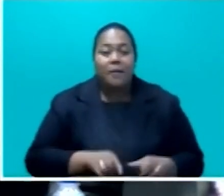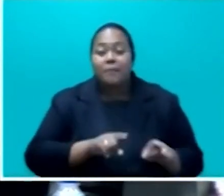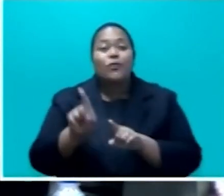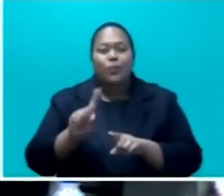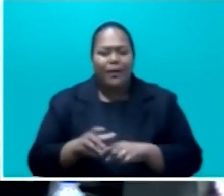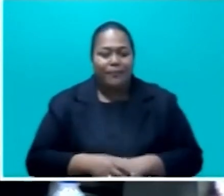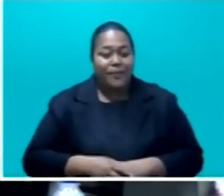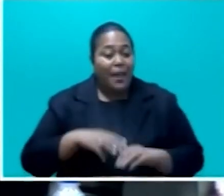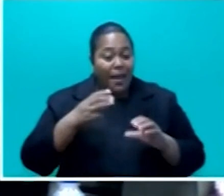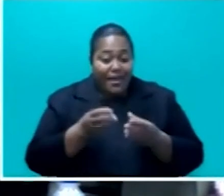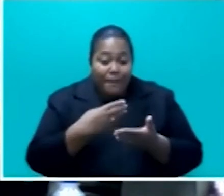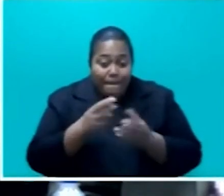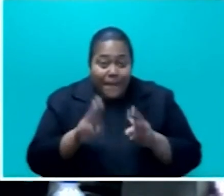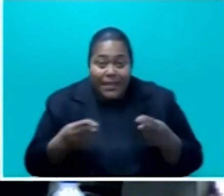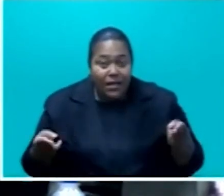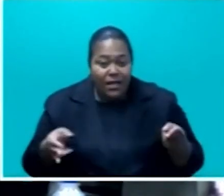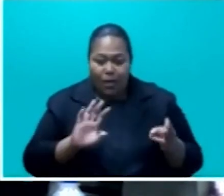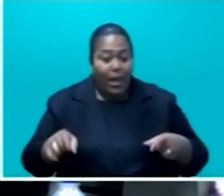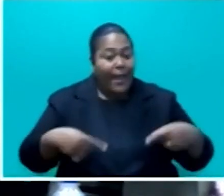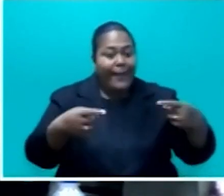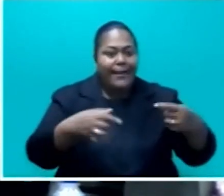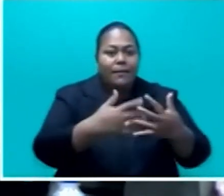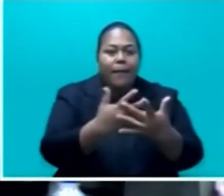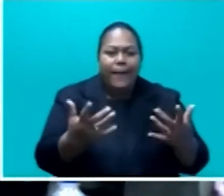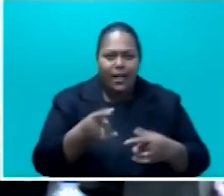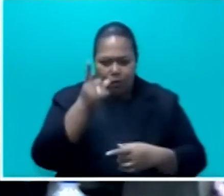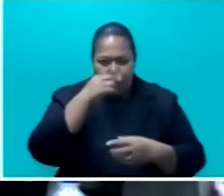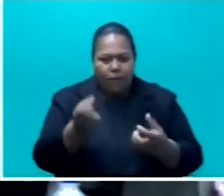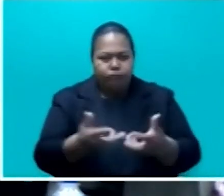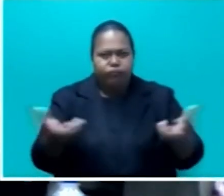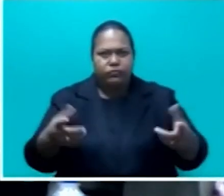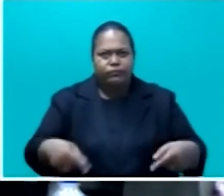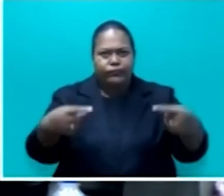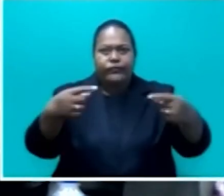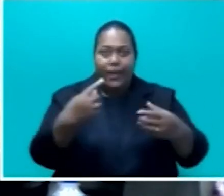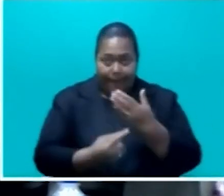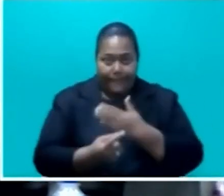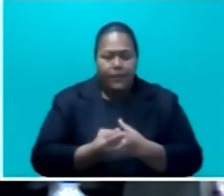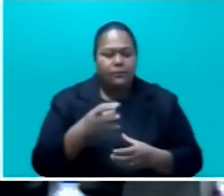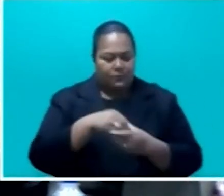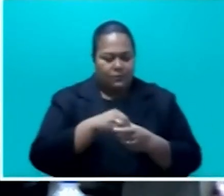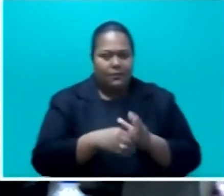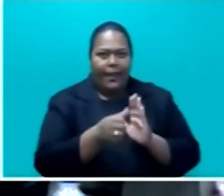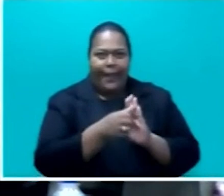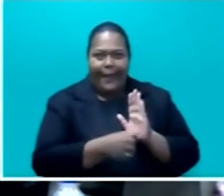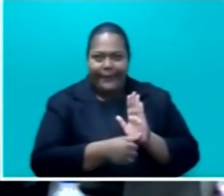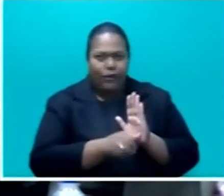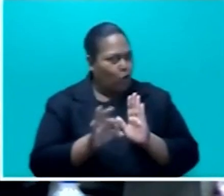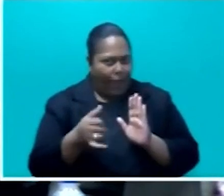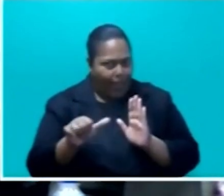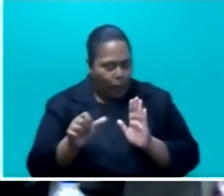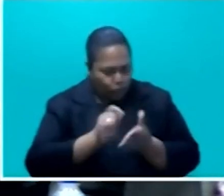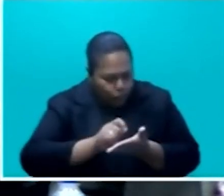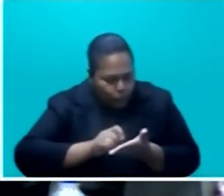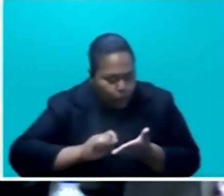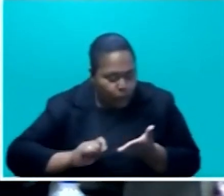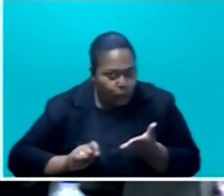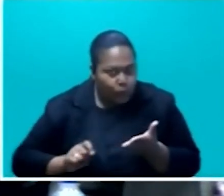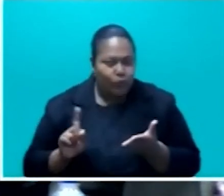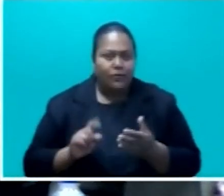public order, national interest, or create discord. With no definition for what exactly may constitute public order and national